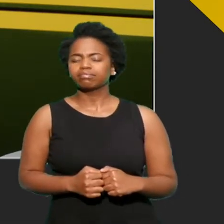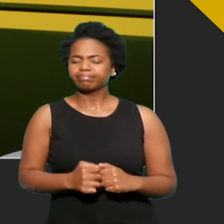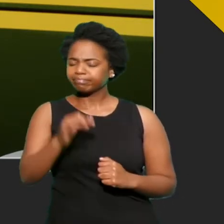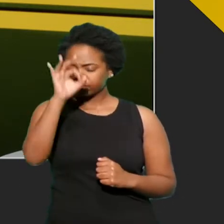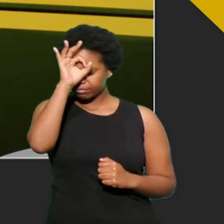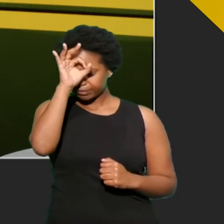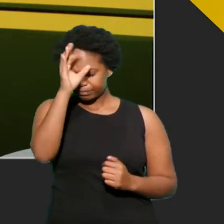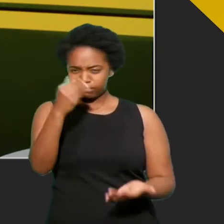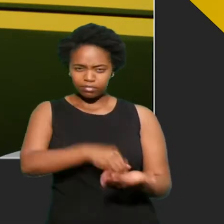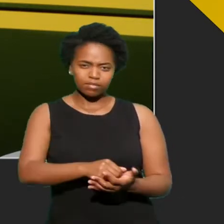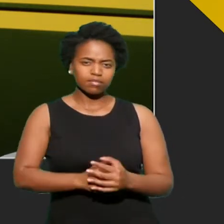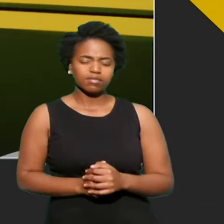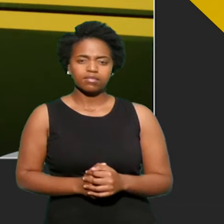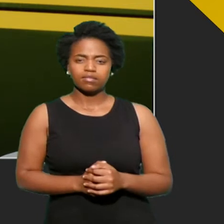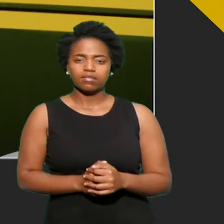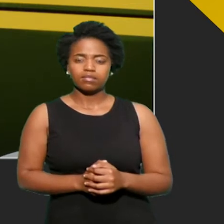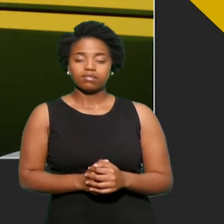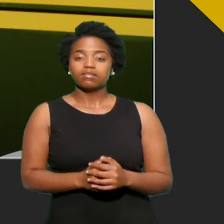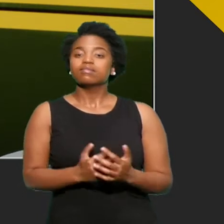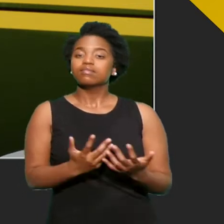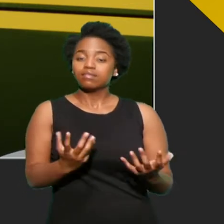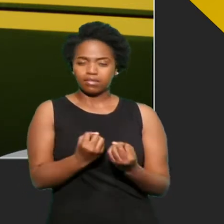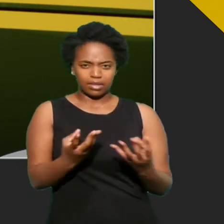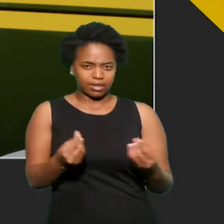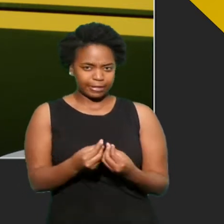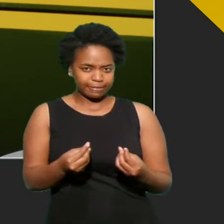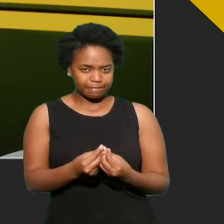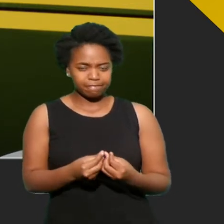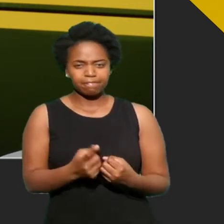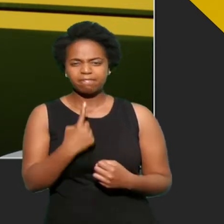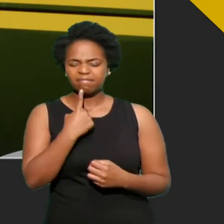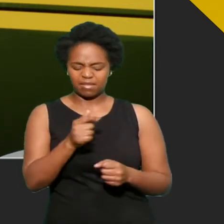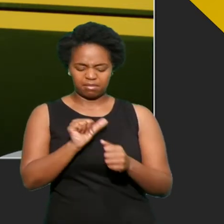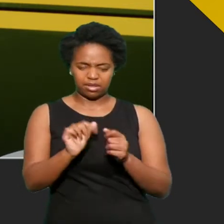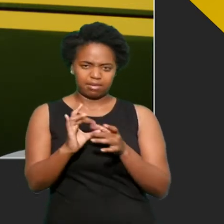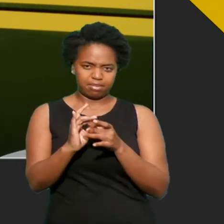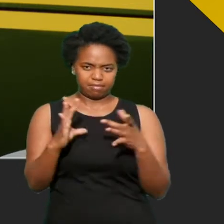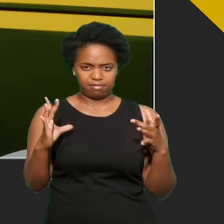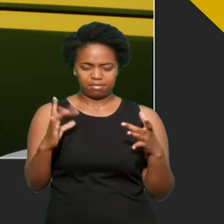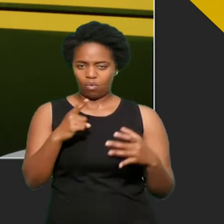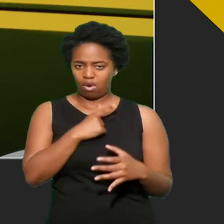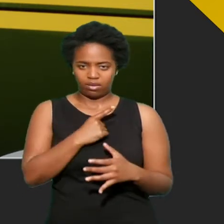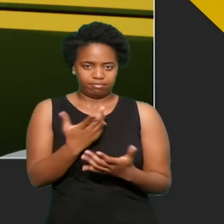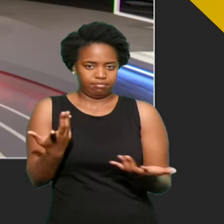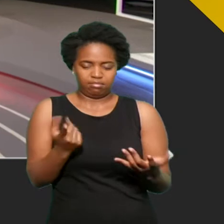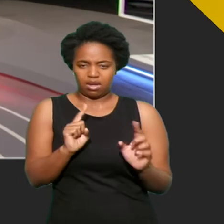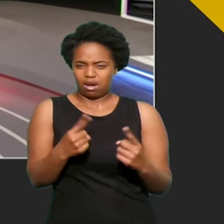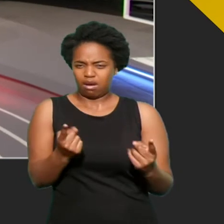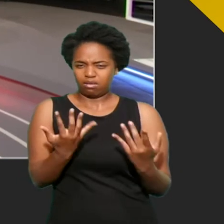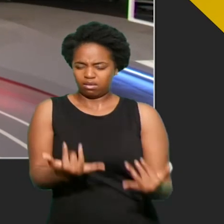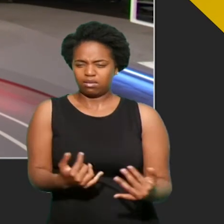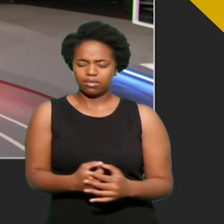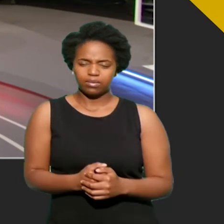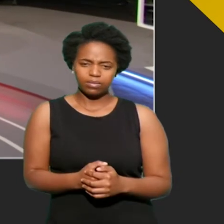namaphoyisa so bathatha statements nani ngagcina ngamtshela ngathi ngcono sihlukane because manje soyangihlukumeza. Yeah, I guess